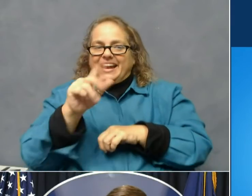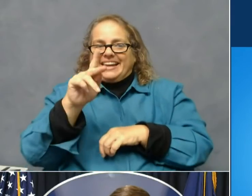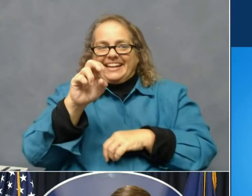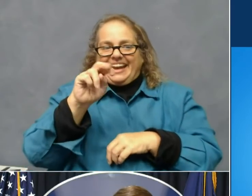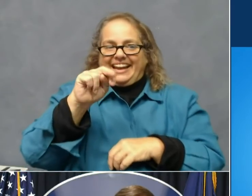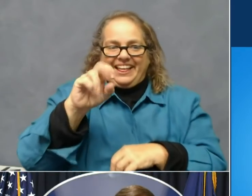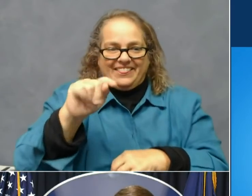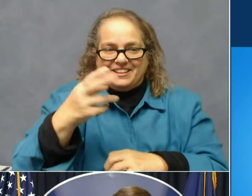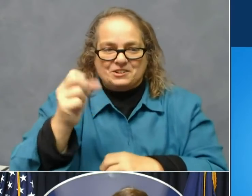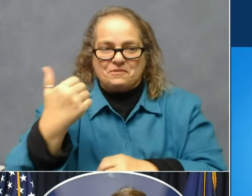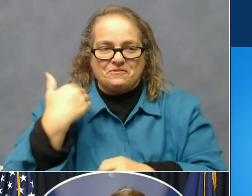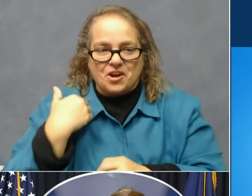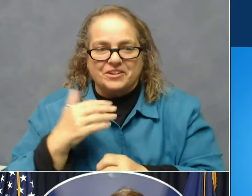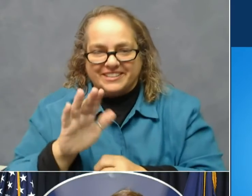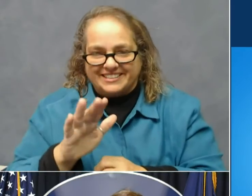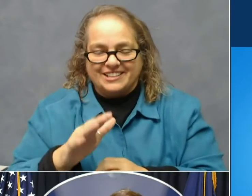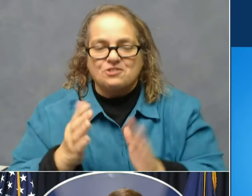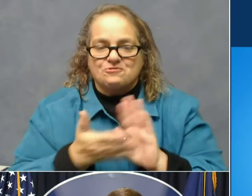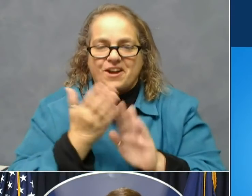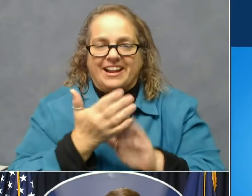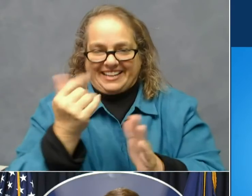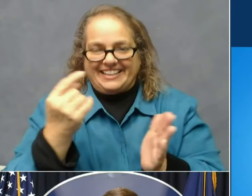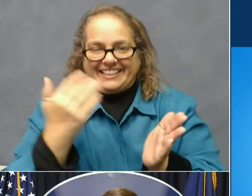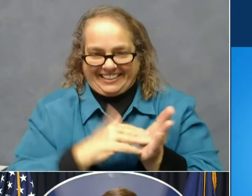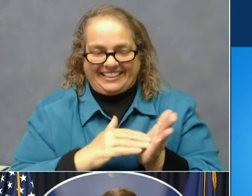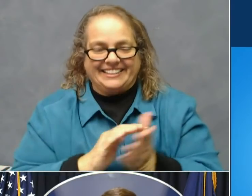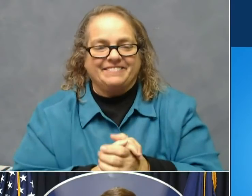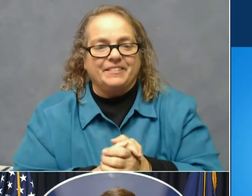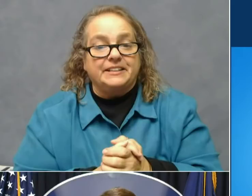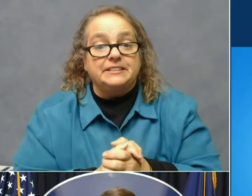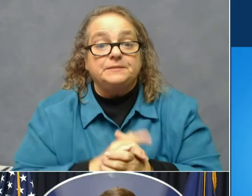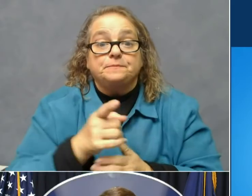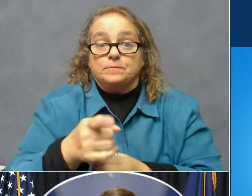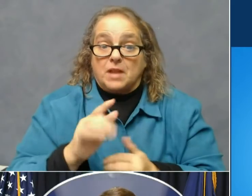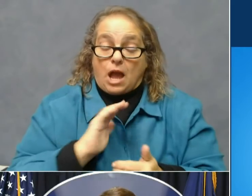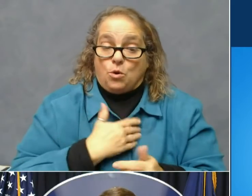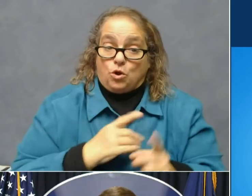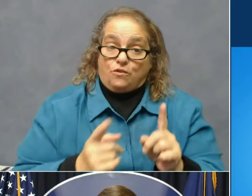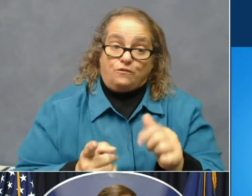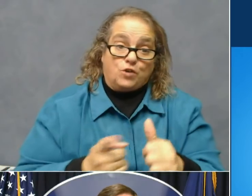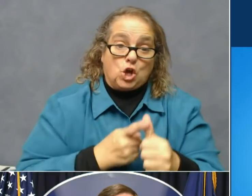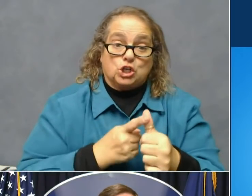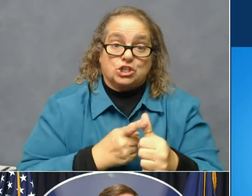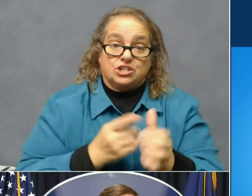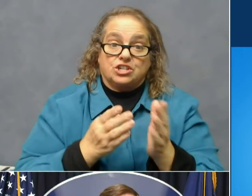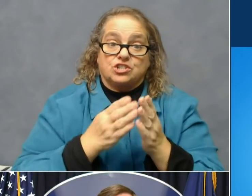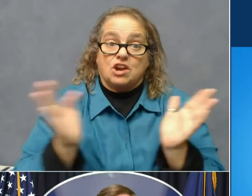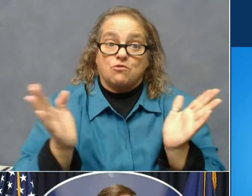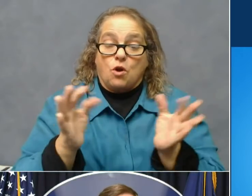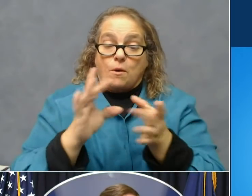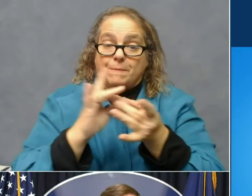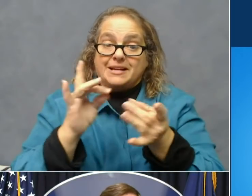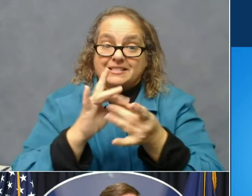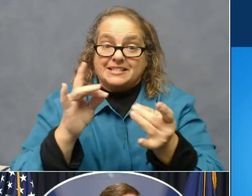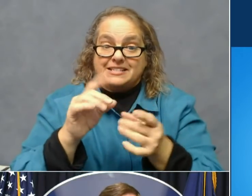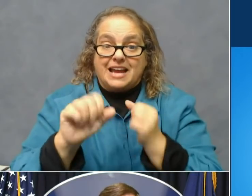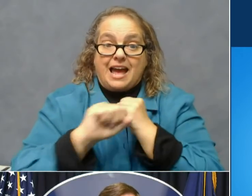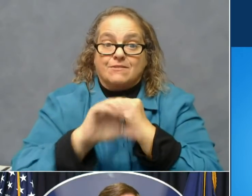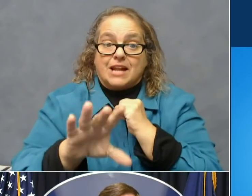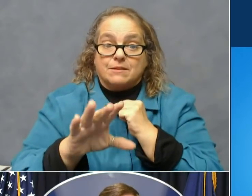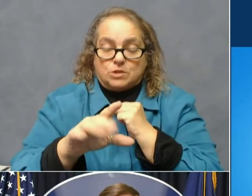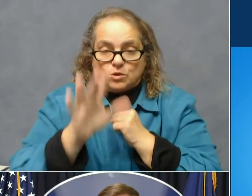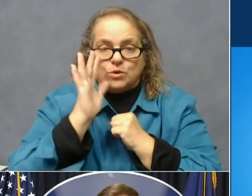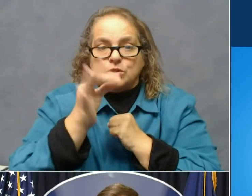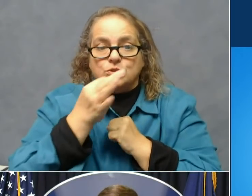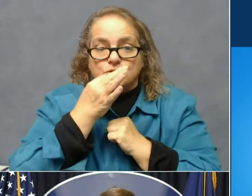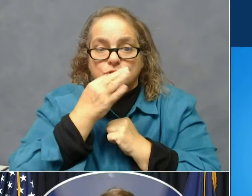All right, we're going to run it again. So here's a look at our first general message advertisement that'll be hitting the airwaves soon. It'll come with